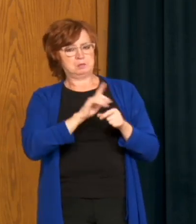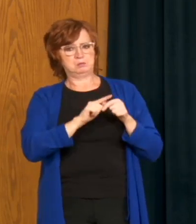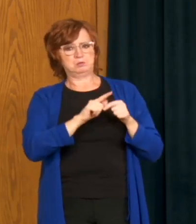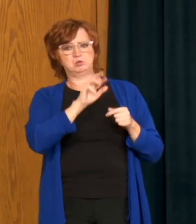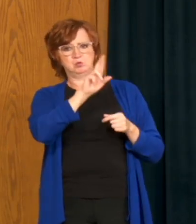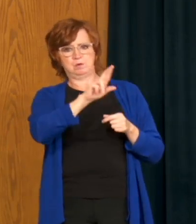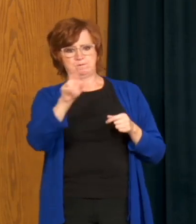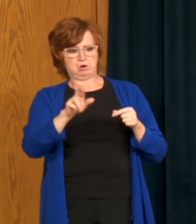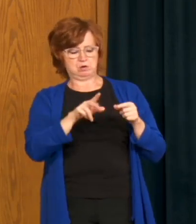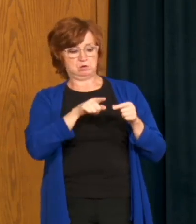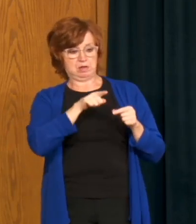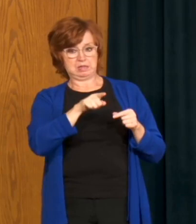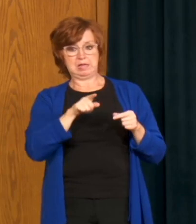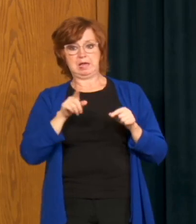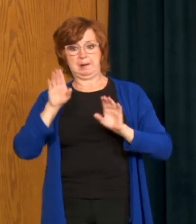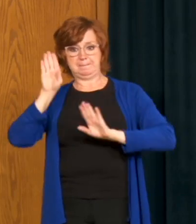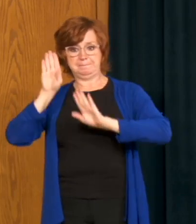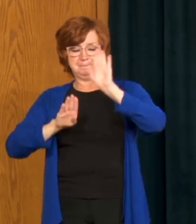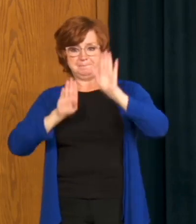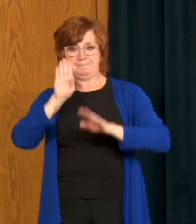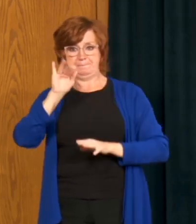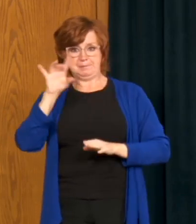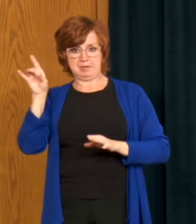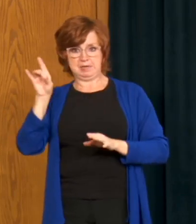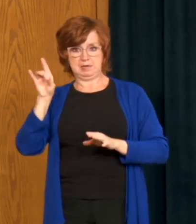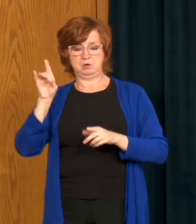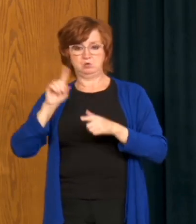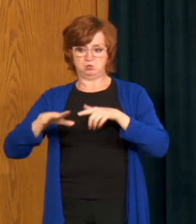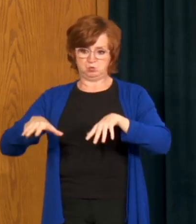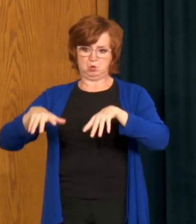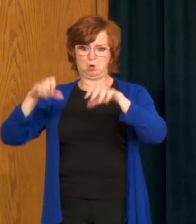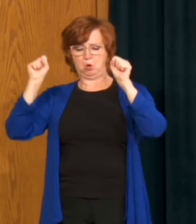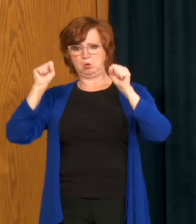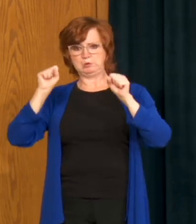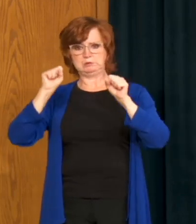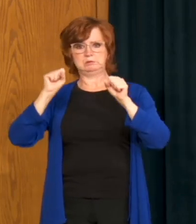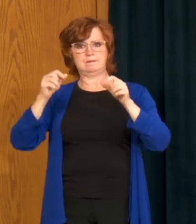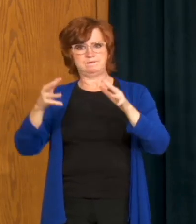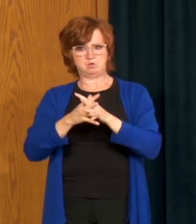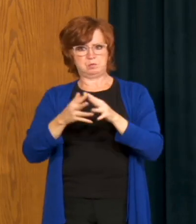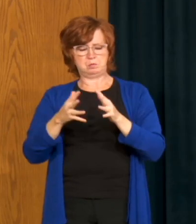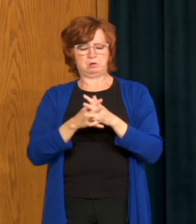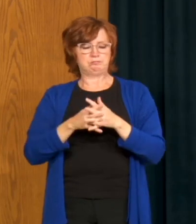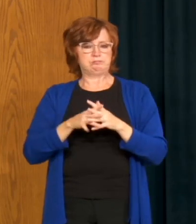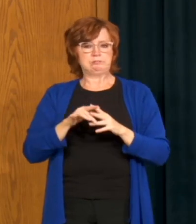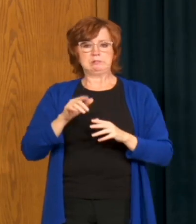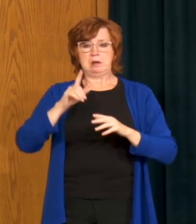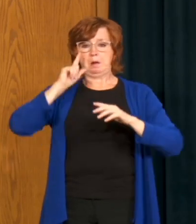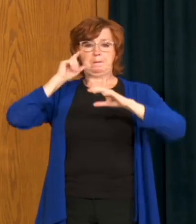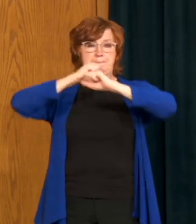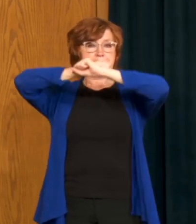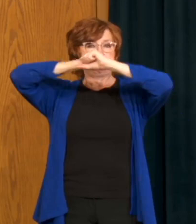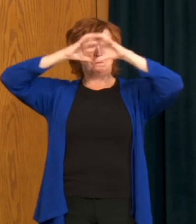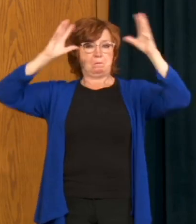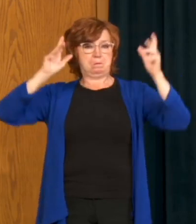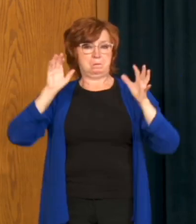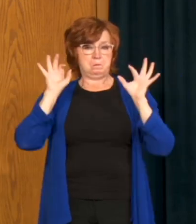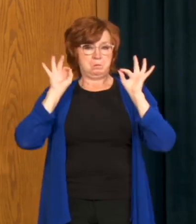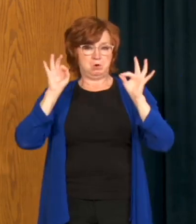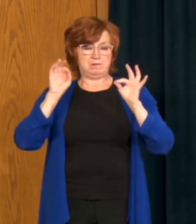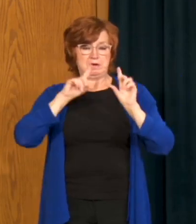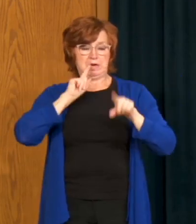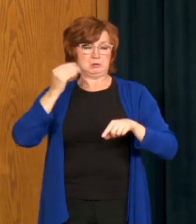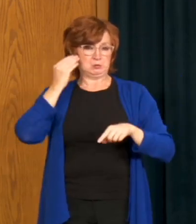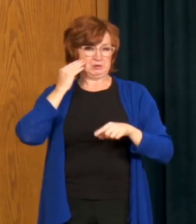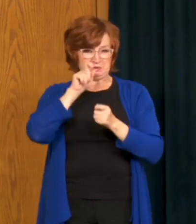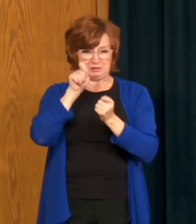put forward a good bid on the on hosting whatever a modified season would look like this particular year. I would